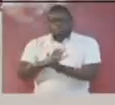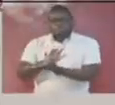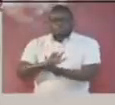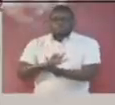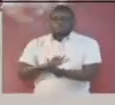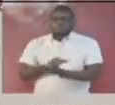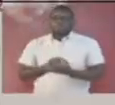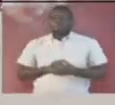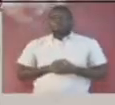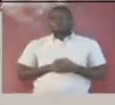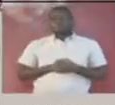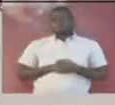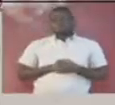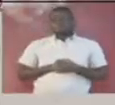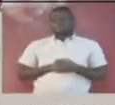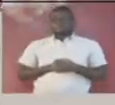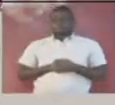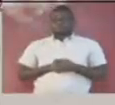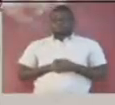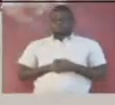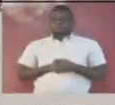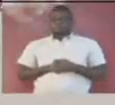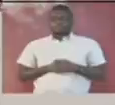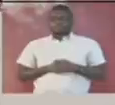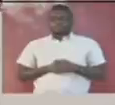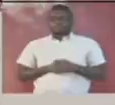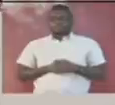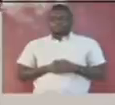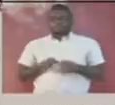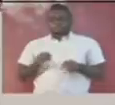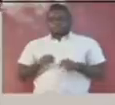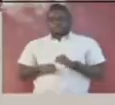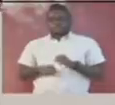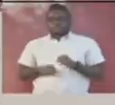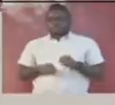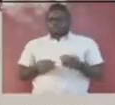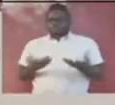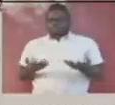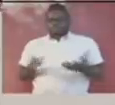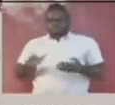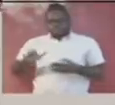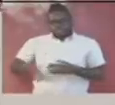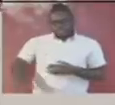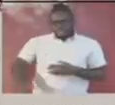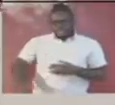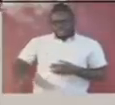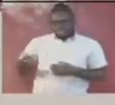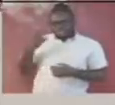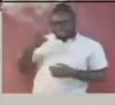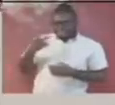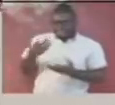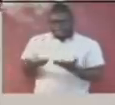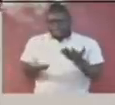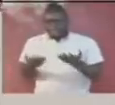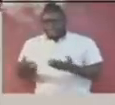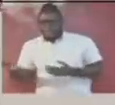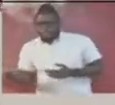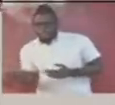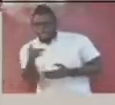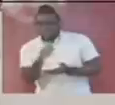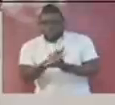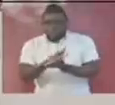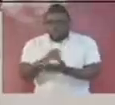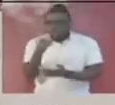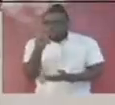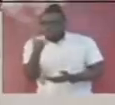this phased approach. So, for instance, a child may be looking forward to hanging out with their best friends, and on returning to school may